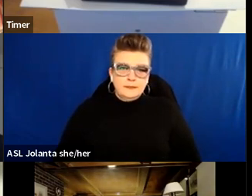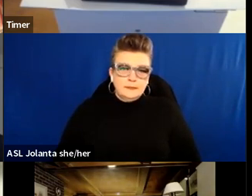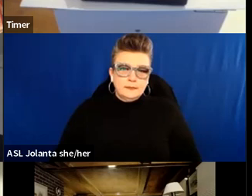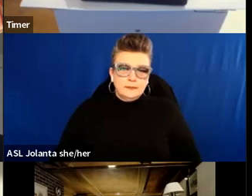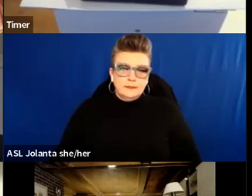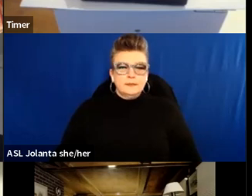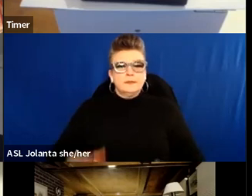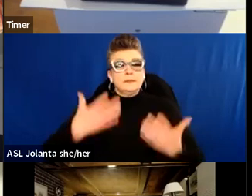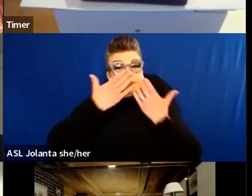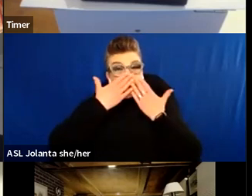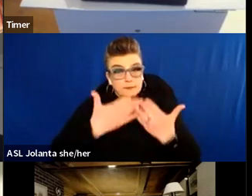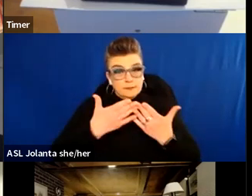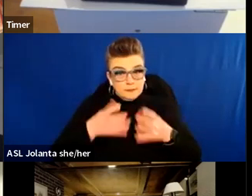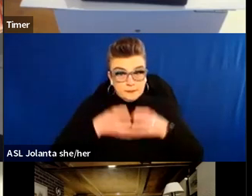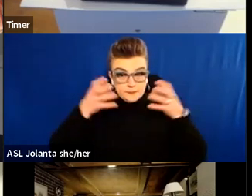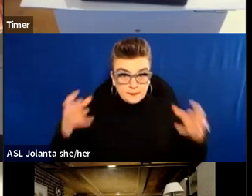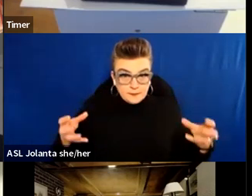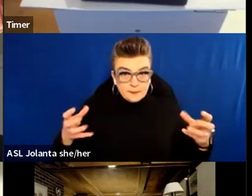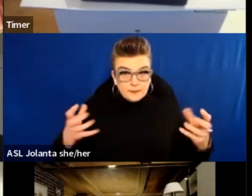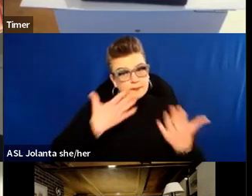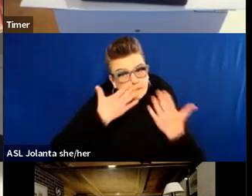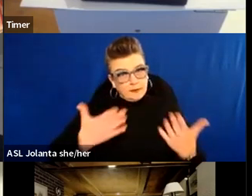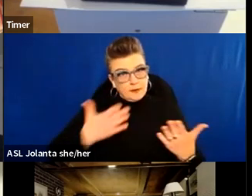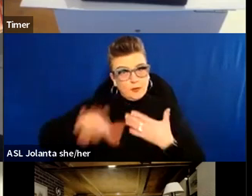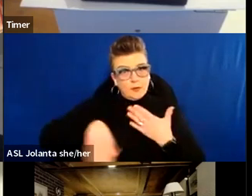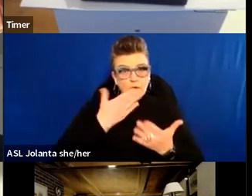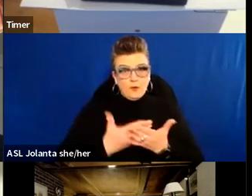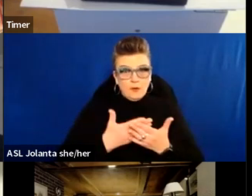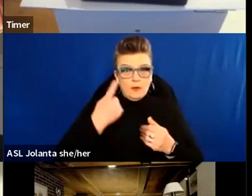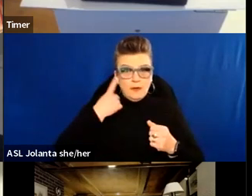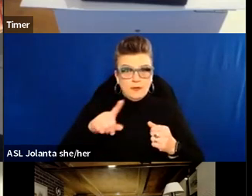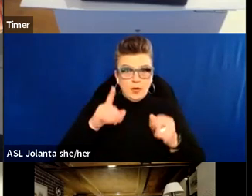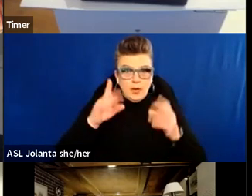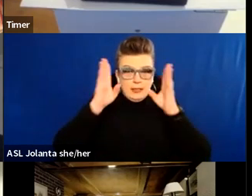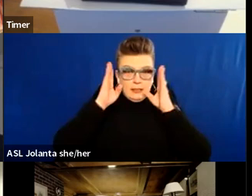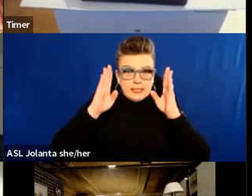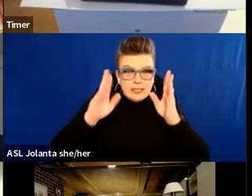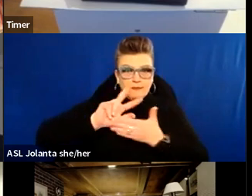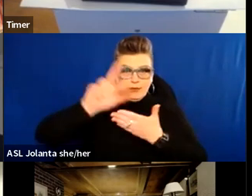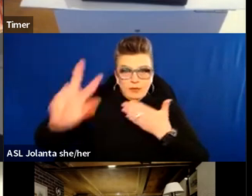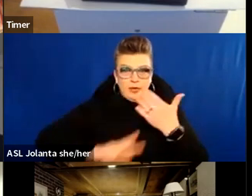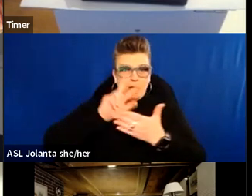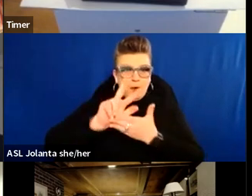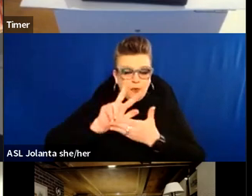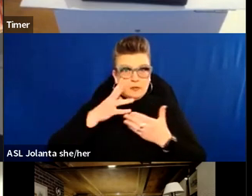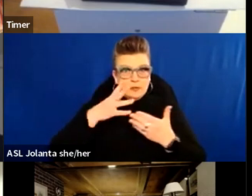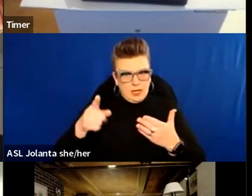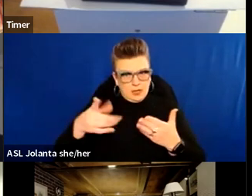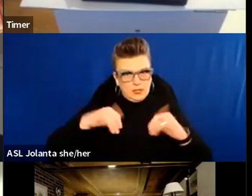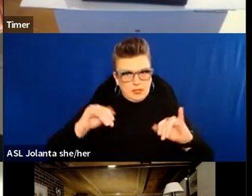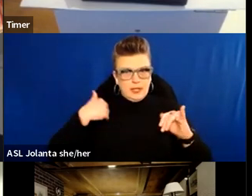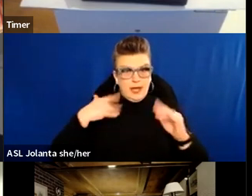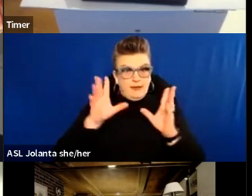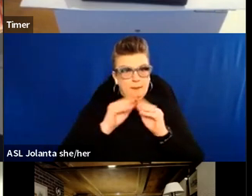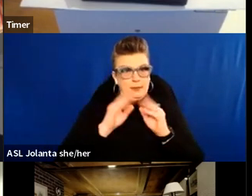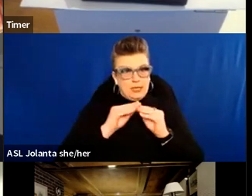thank you so much and thank you all for listening for three hours already and still have a meeting in front of you um